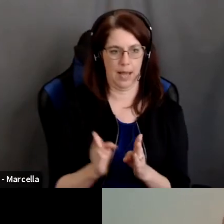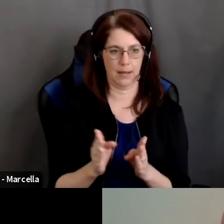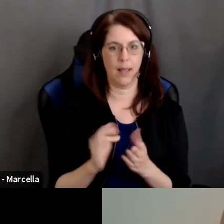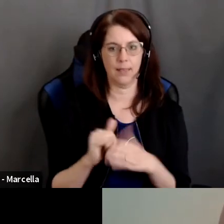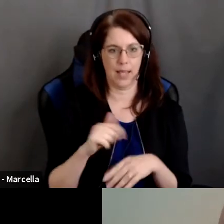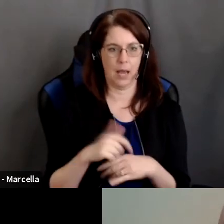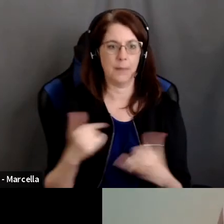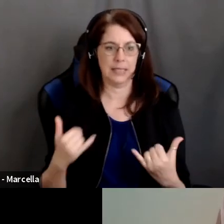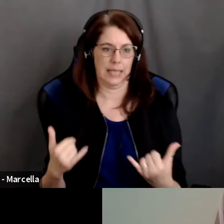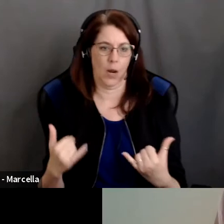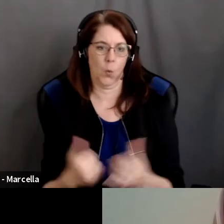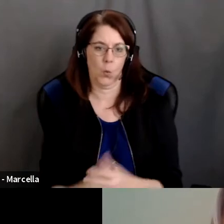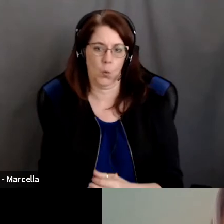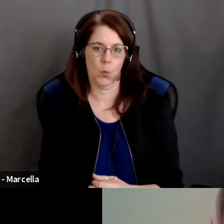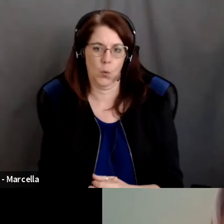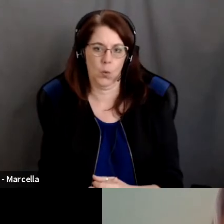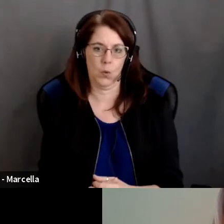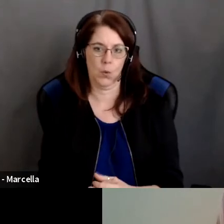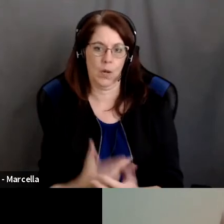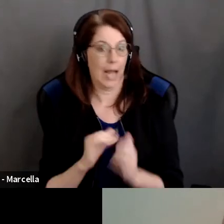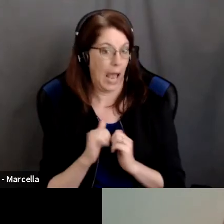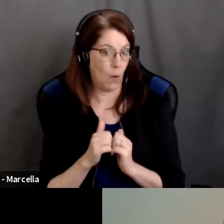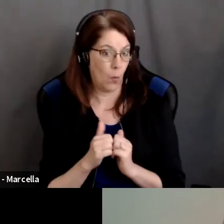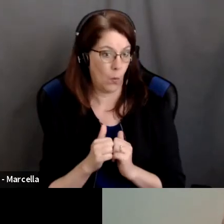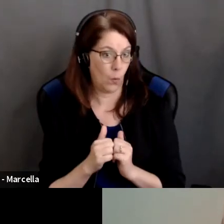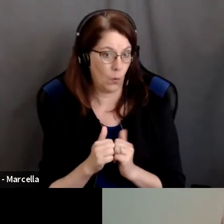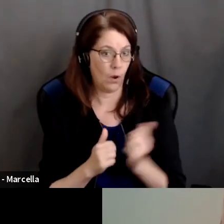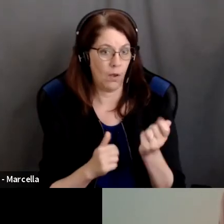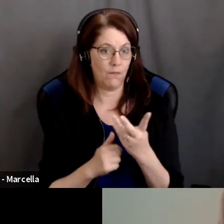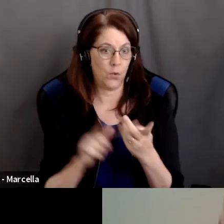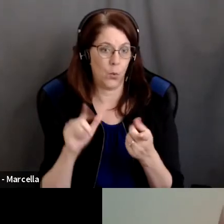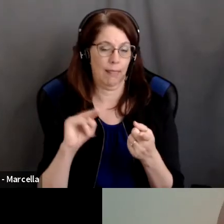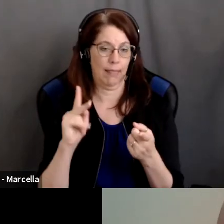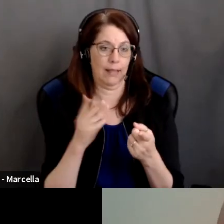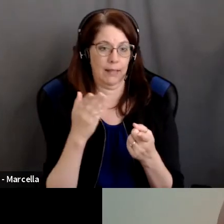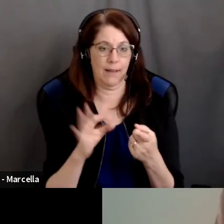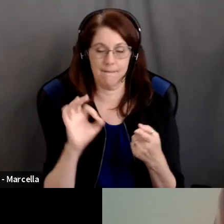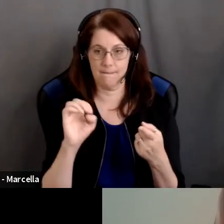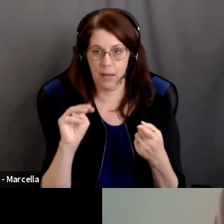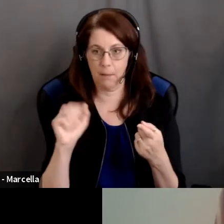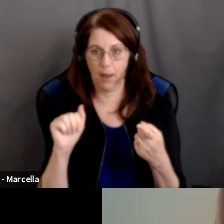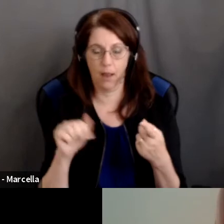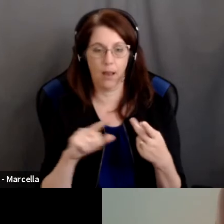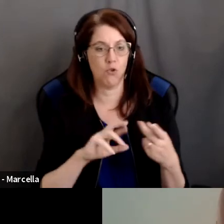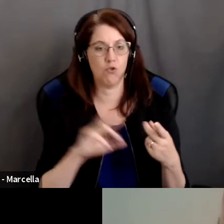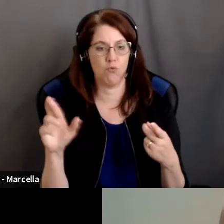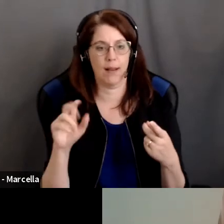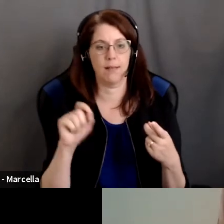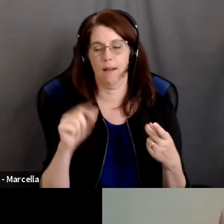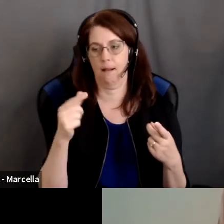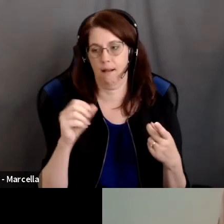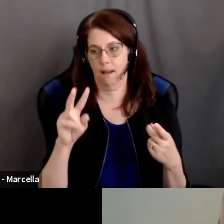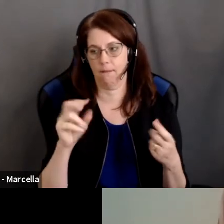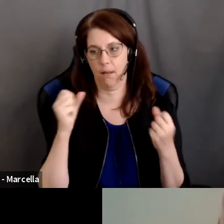time is now. And here's how. So we have a few links on the screen. We have FEMA's link, which is ready.gov,